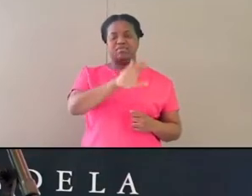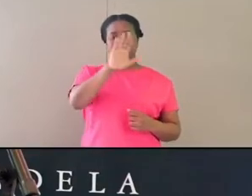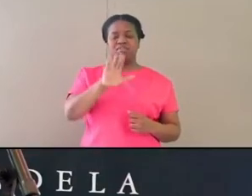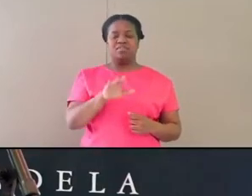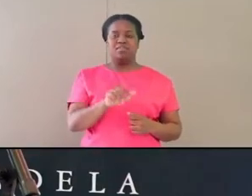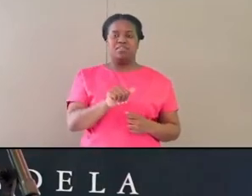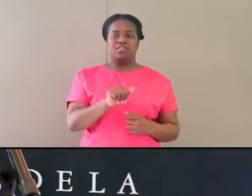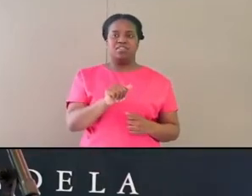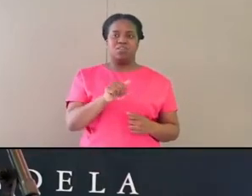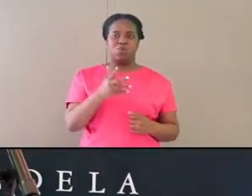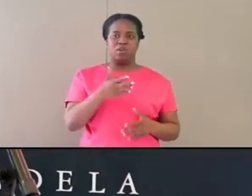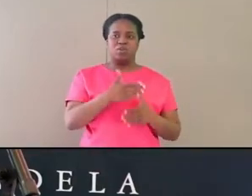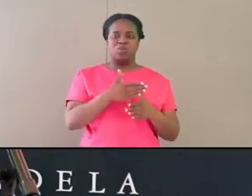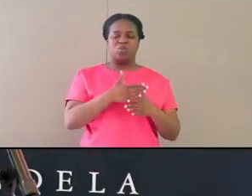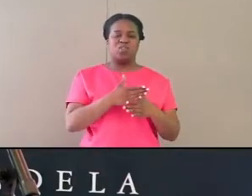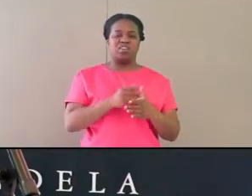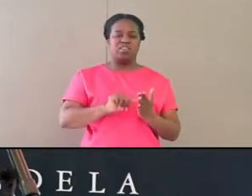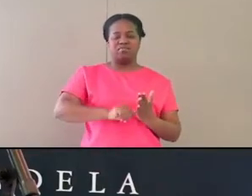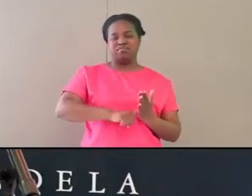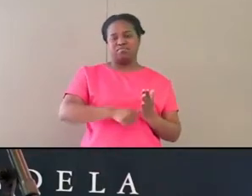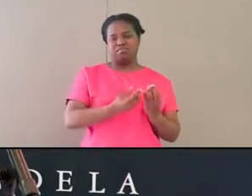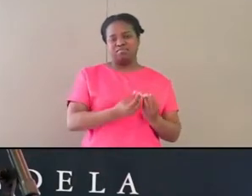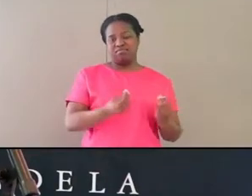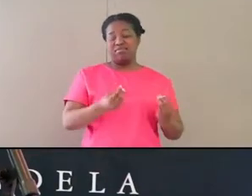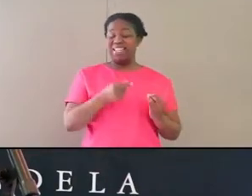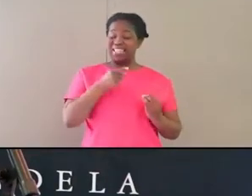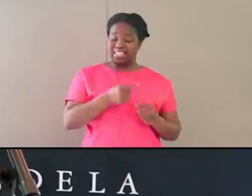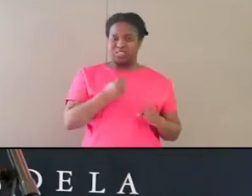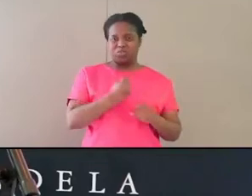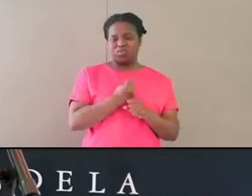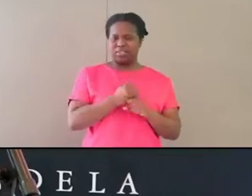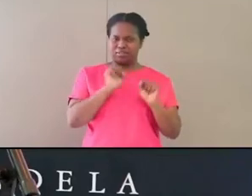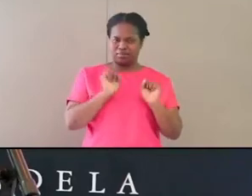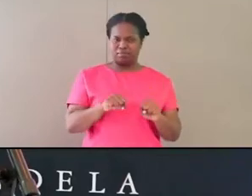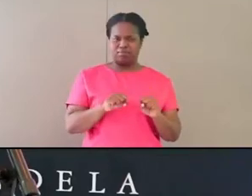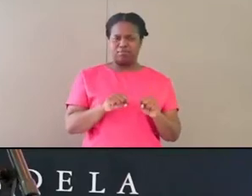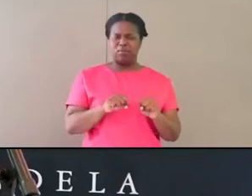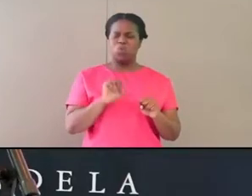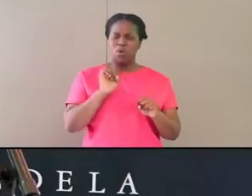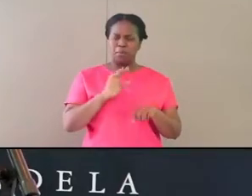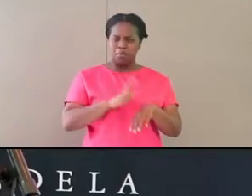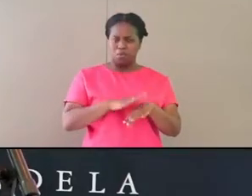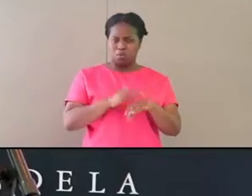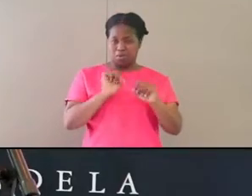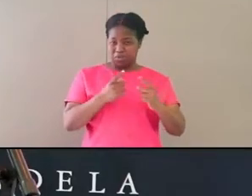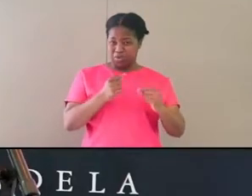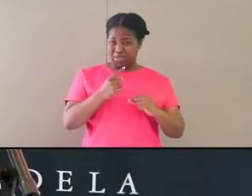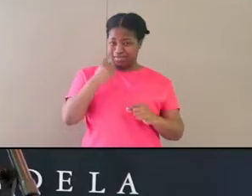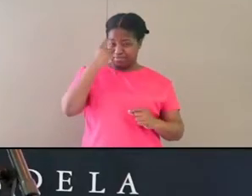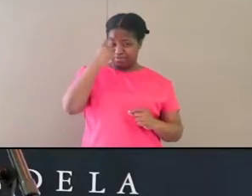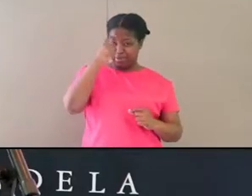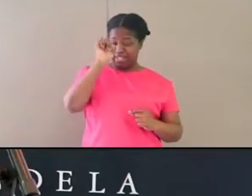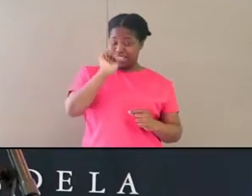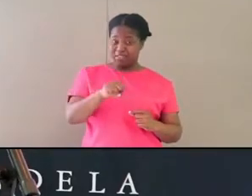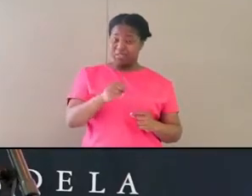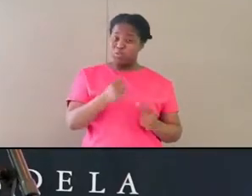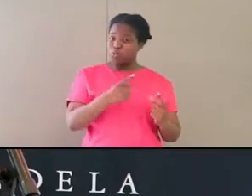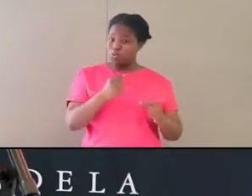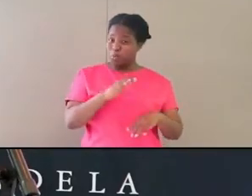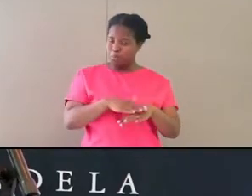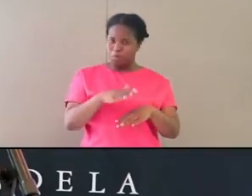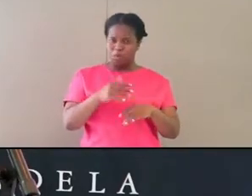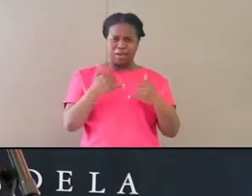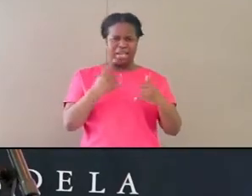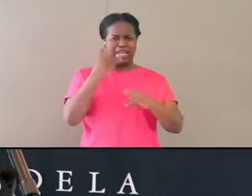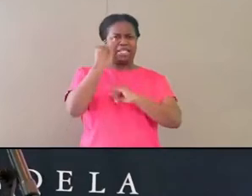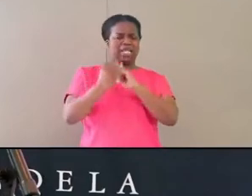comes to work around child support grant so this is working and of course we can do more can you imagine what we would get if we do more we'll get